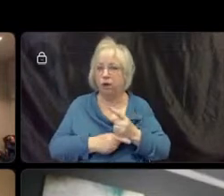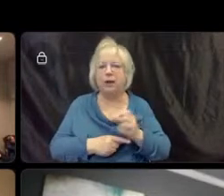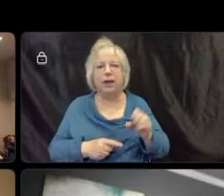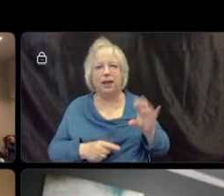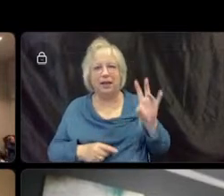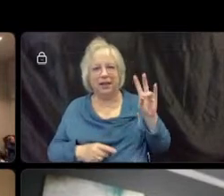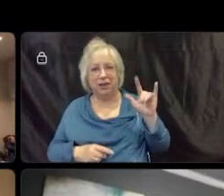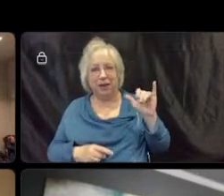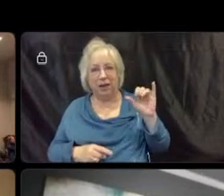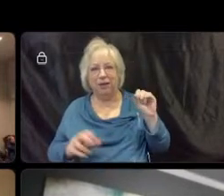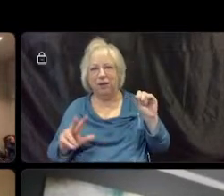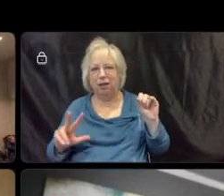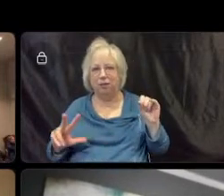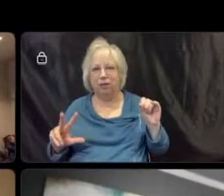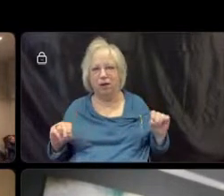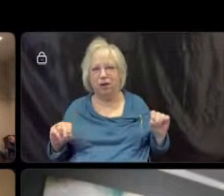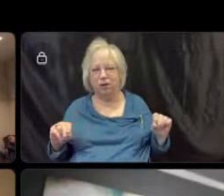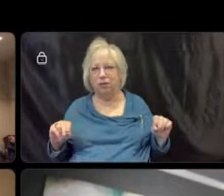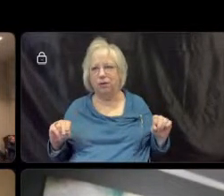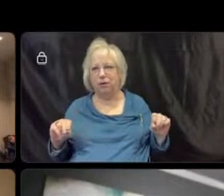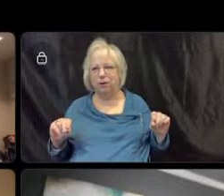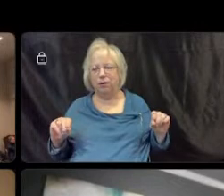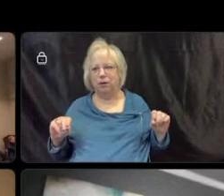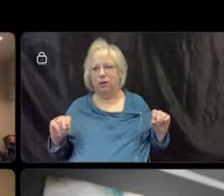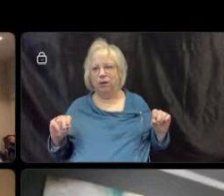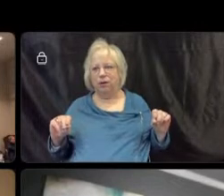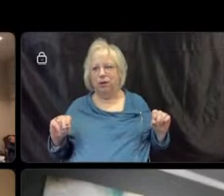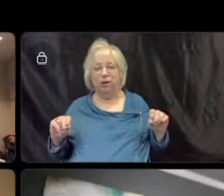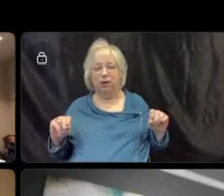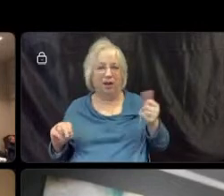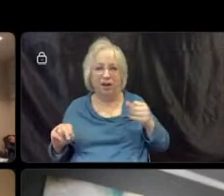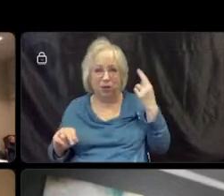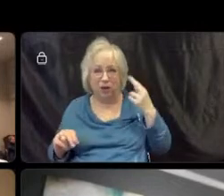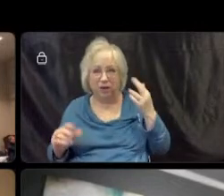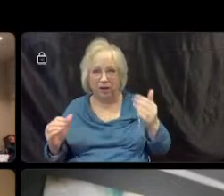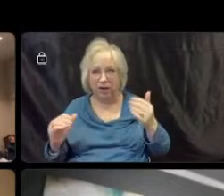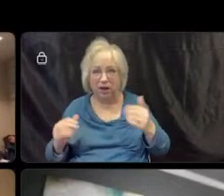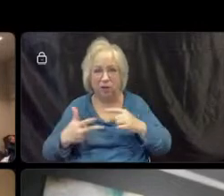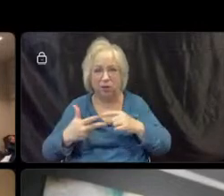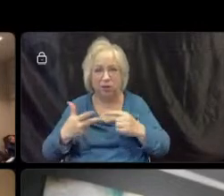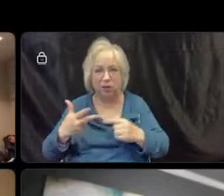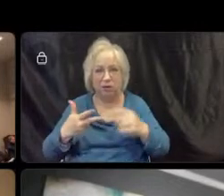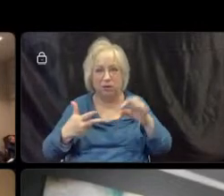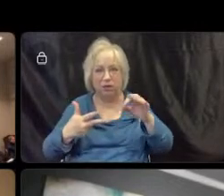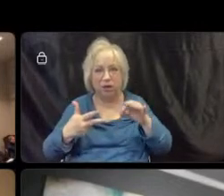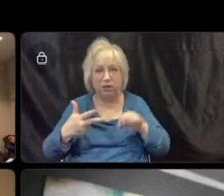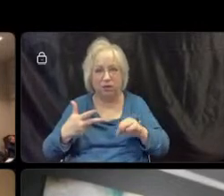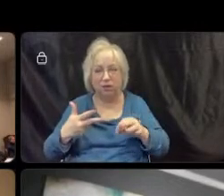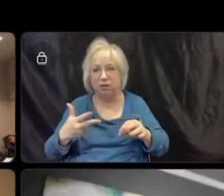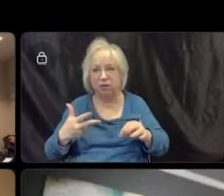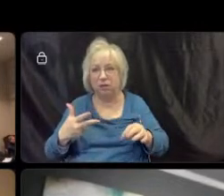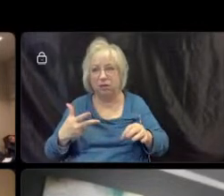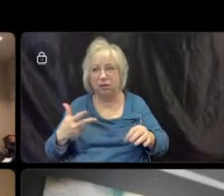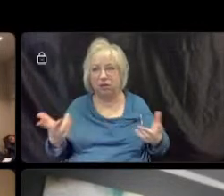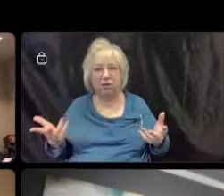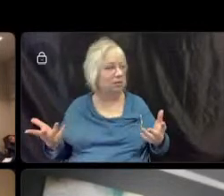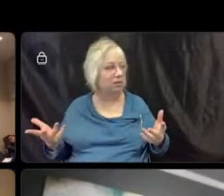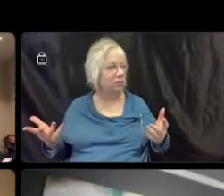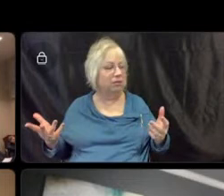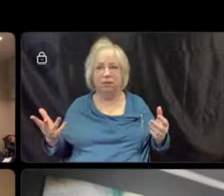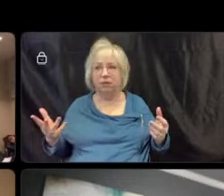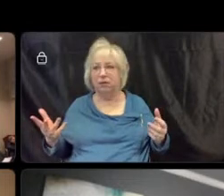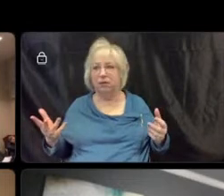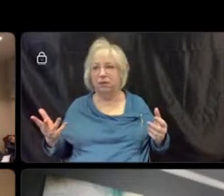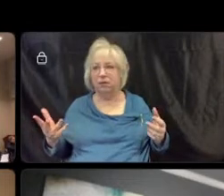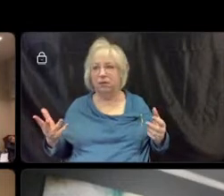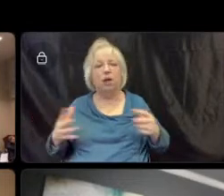3. Yes. So there's not a reason to go to vote for the other two. Yes, so Brother Brooks is vice